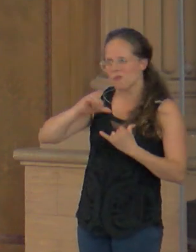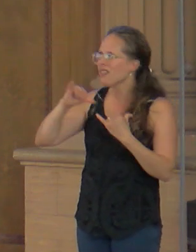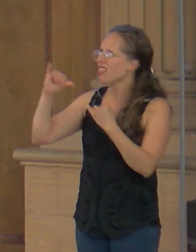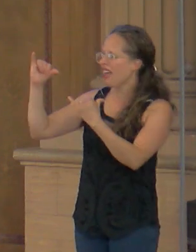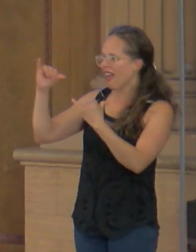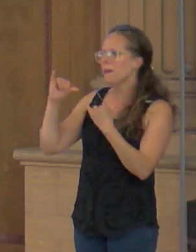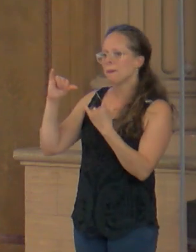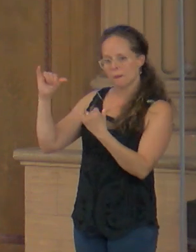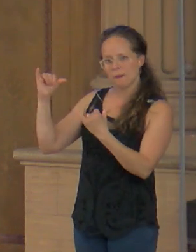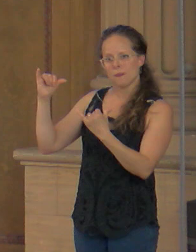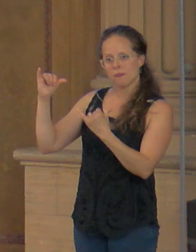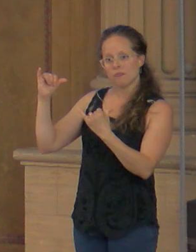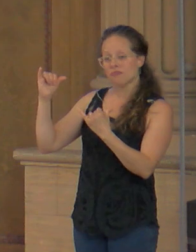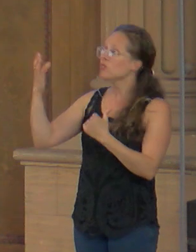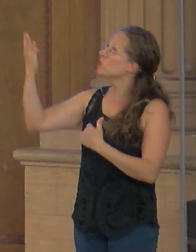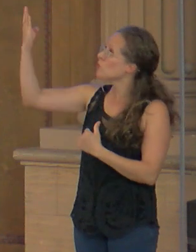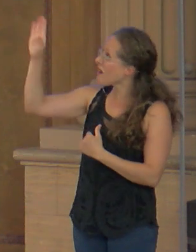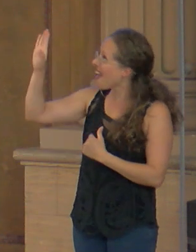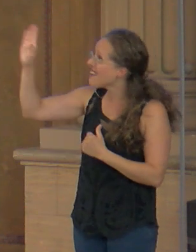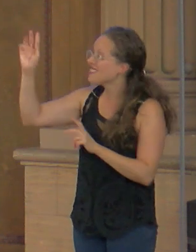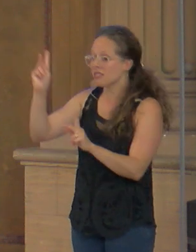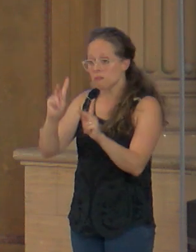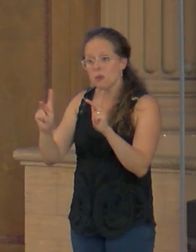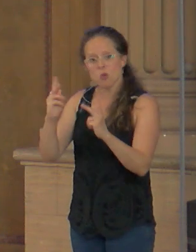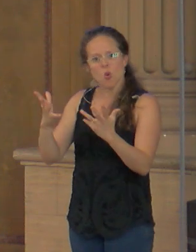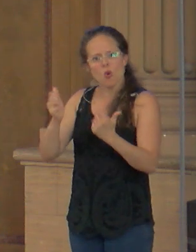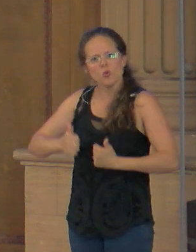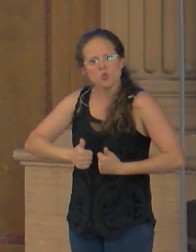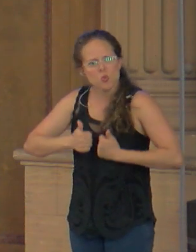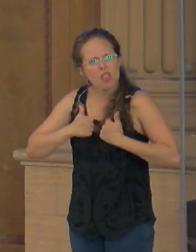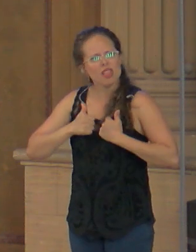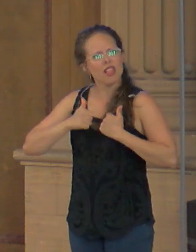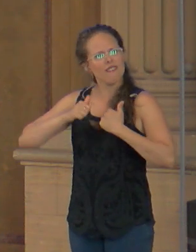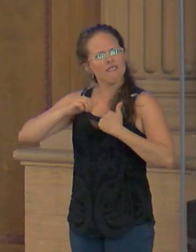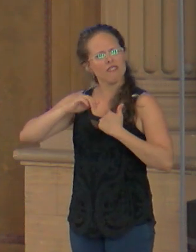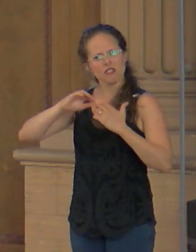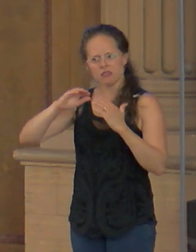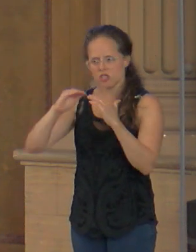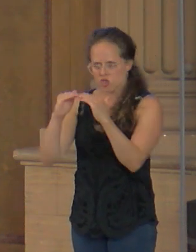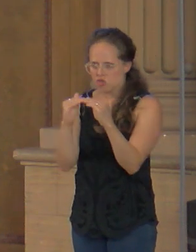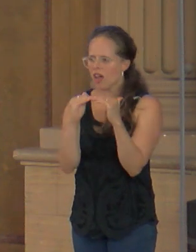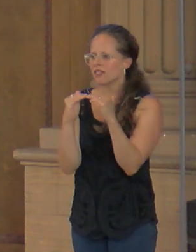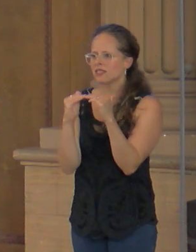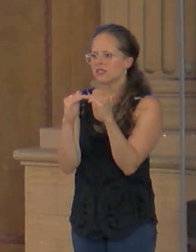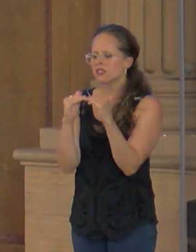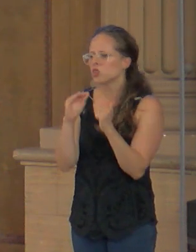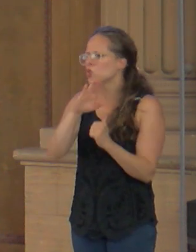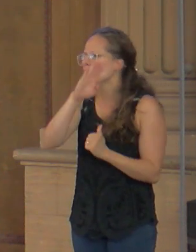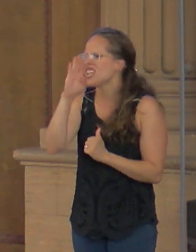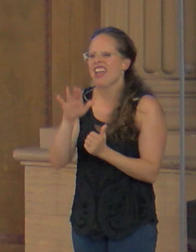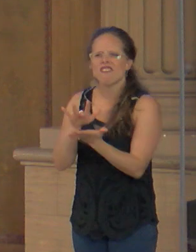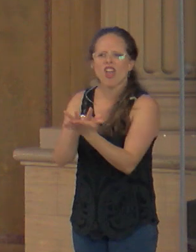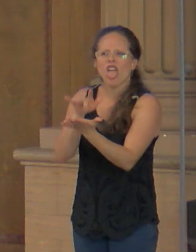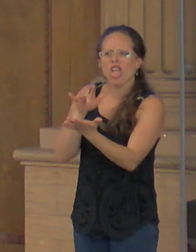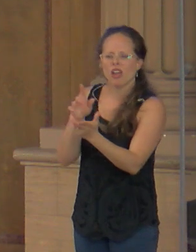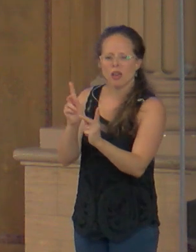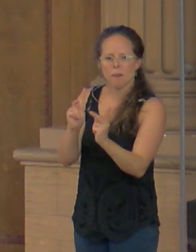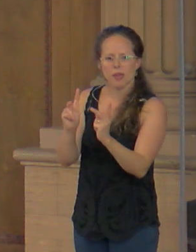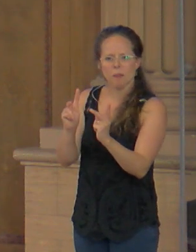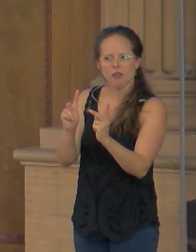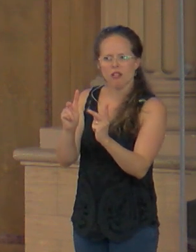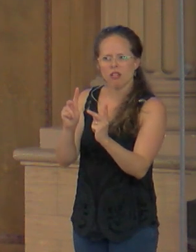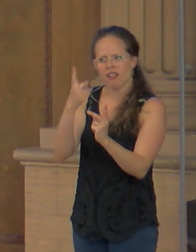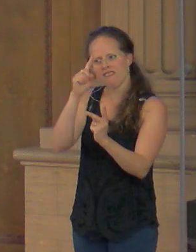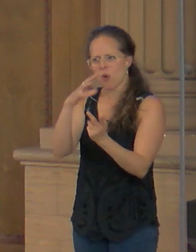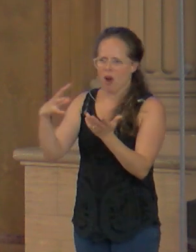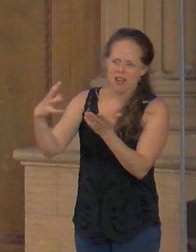here is that God's people who want to do justice with our lives should never rip people off. We shouldn't deceive other people to gain